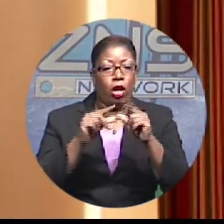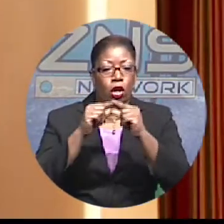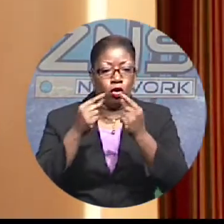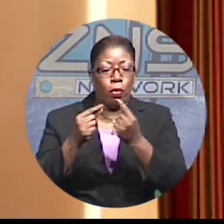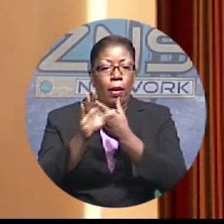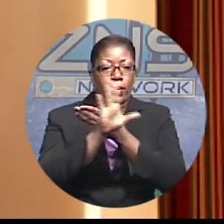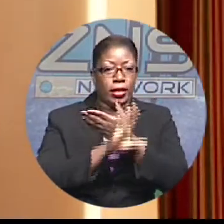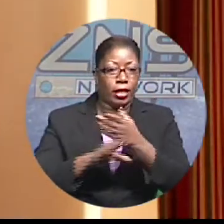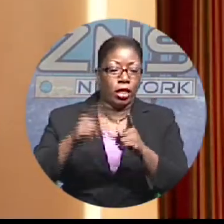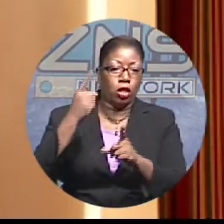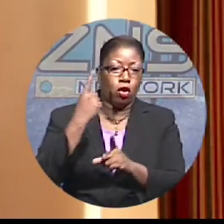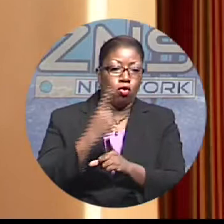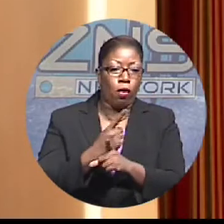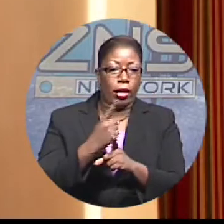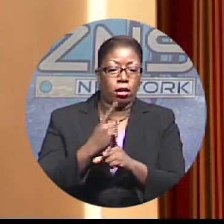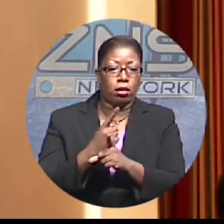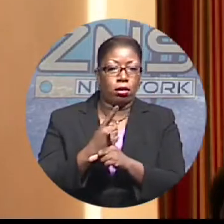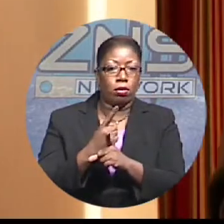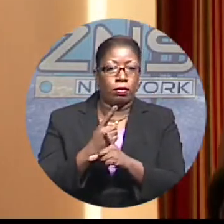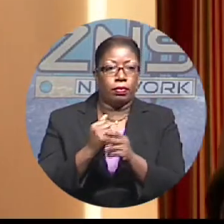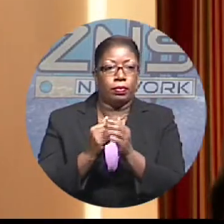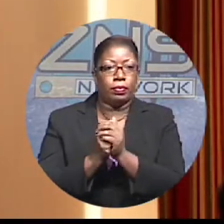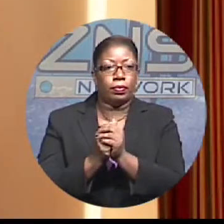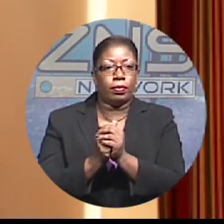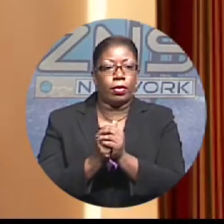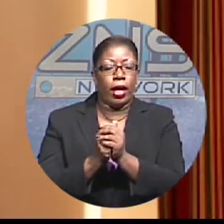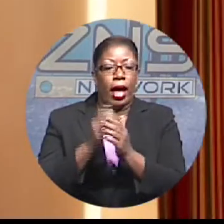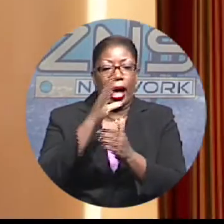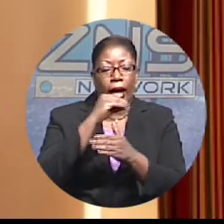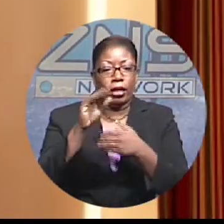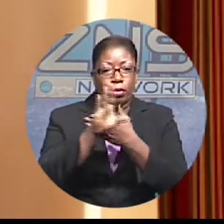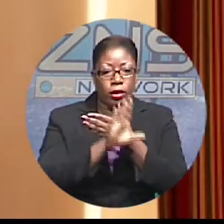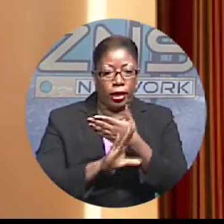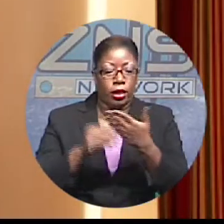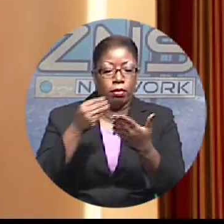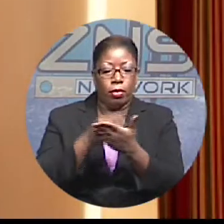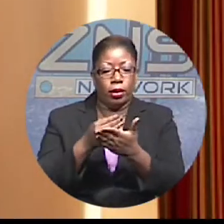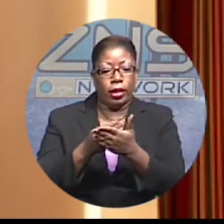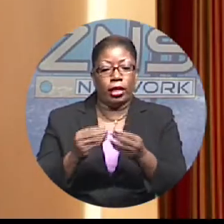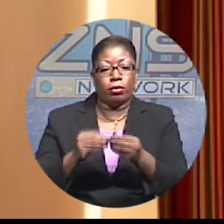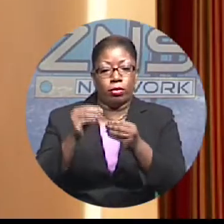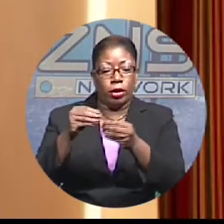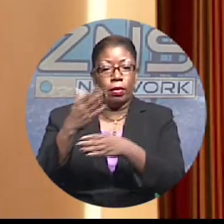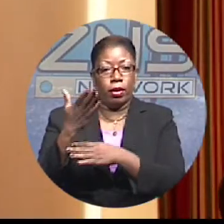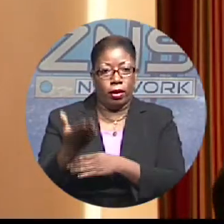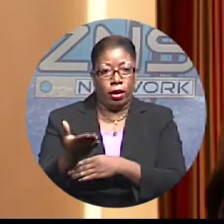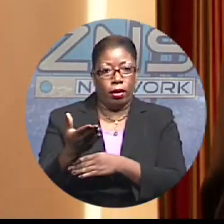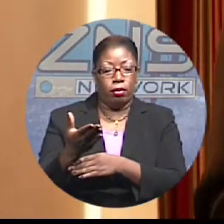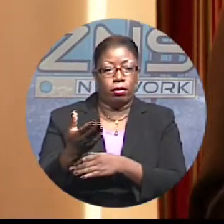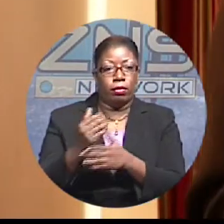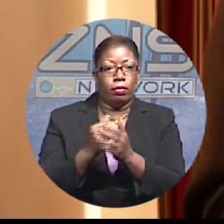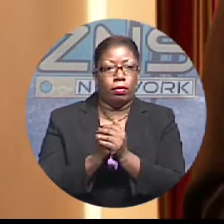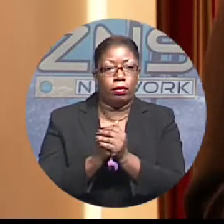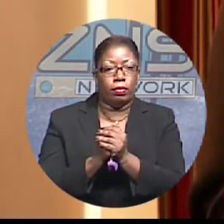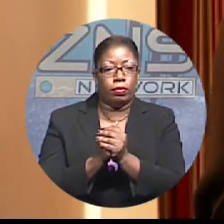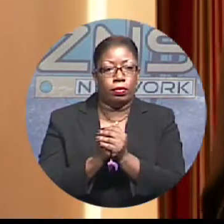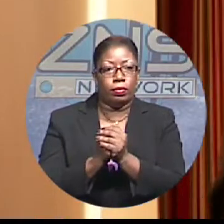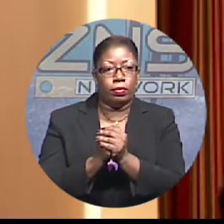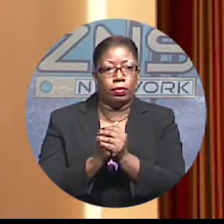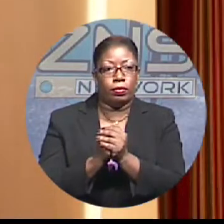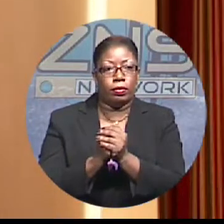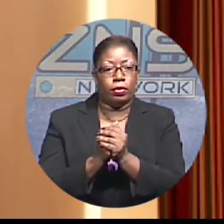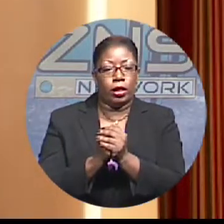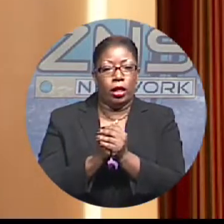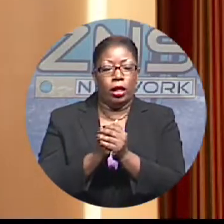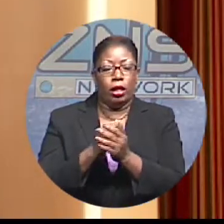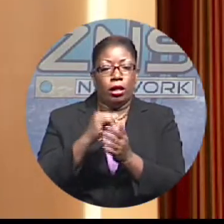rights and expressing the views of those who put them there to represent their specific interests. It may sound radical